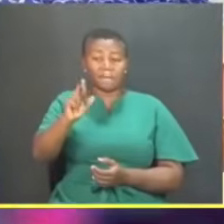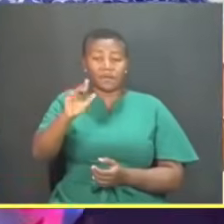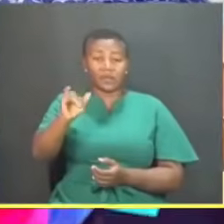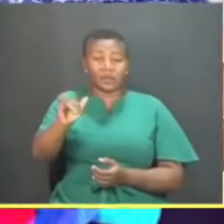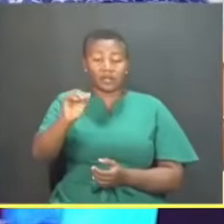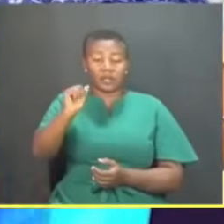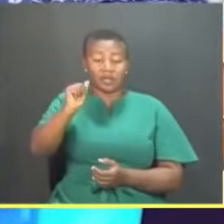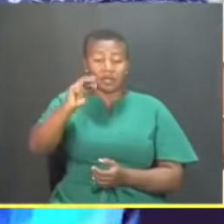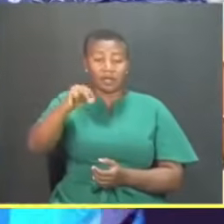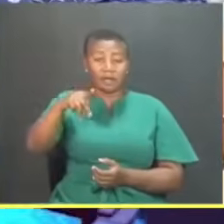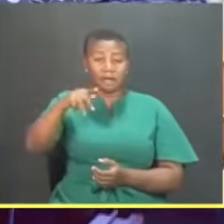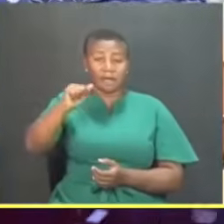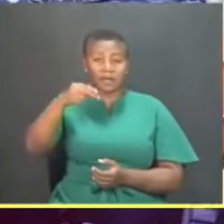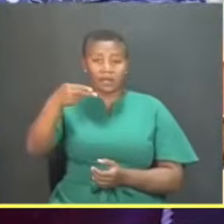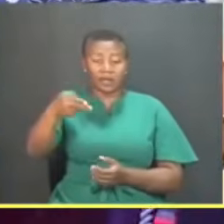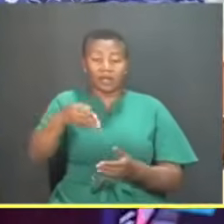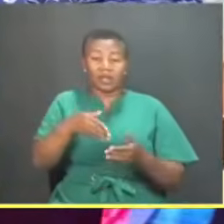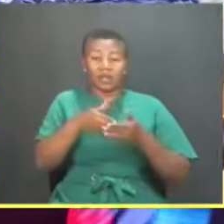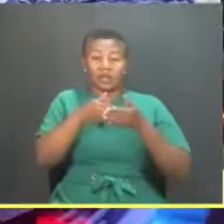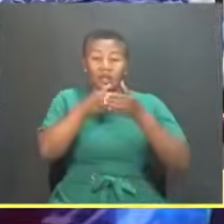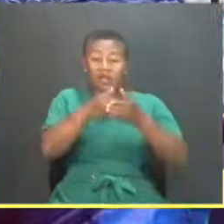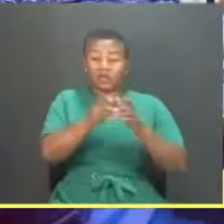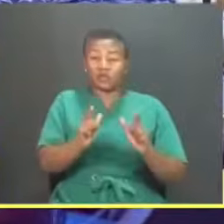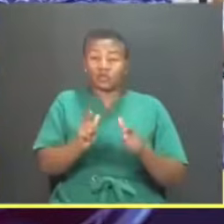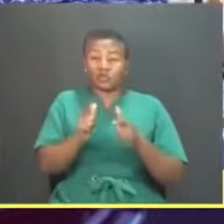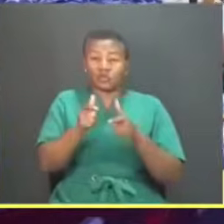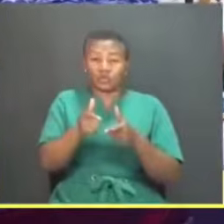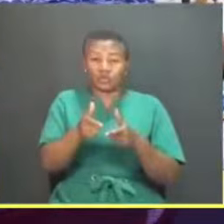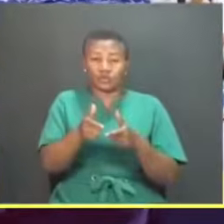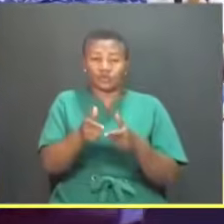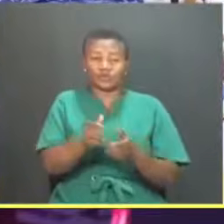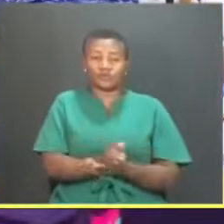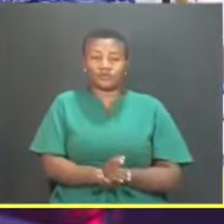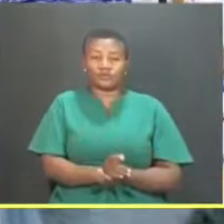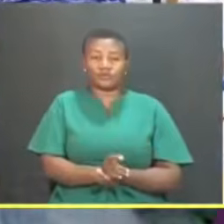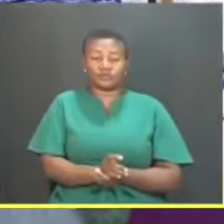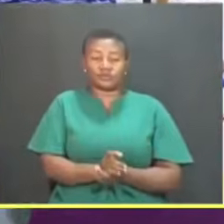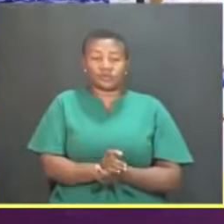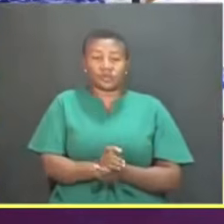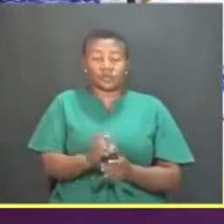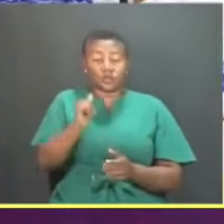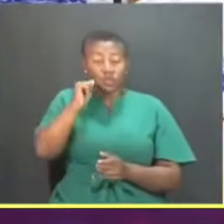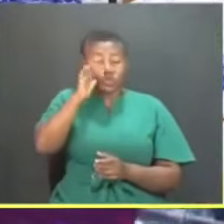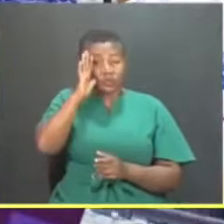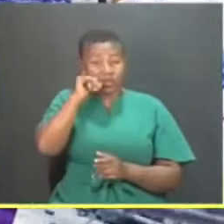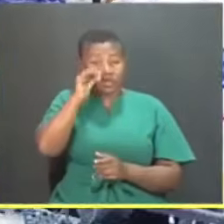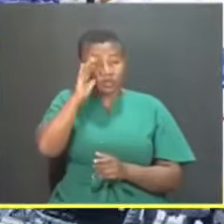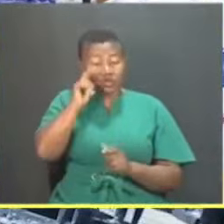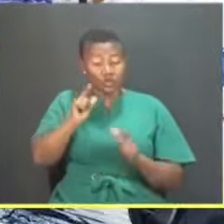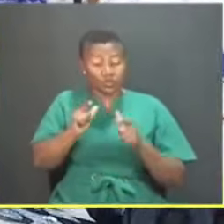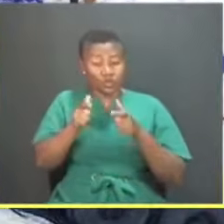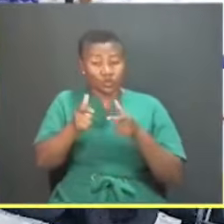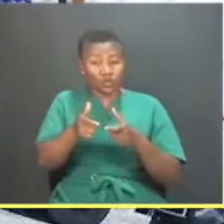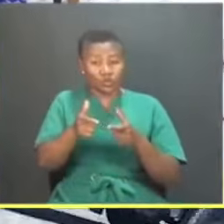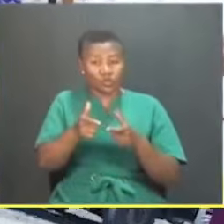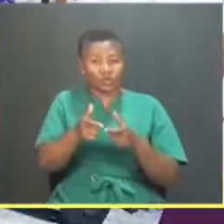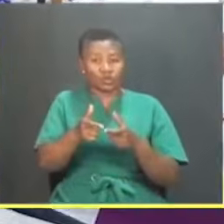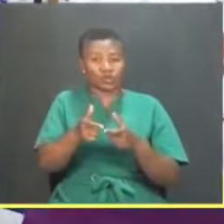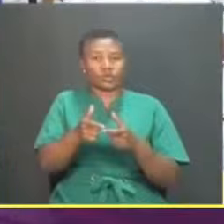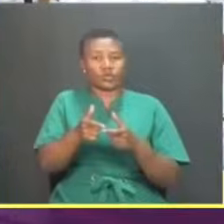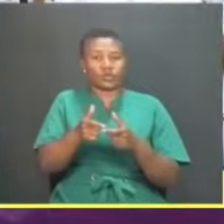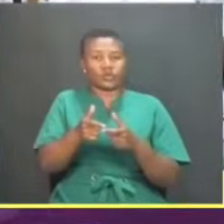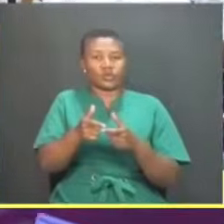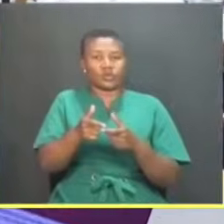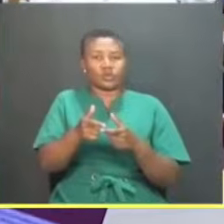leading a group of women referred to